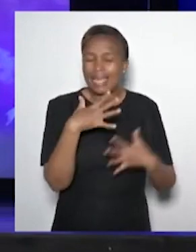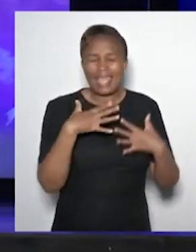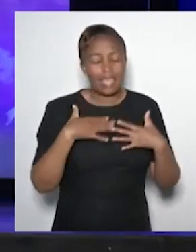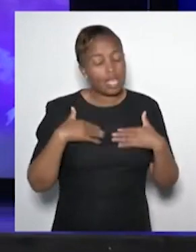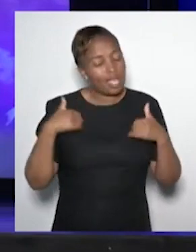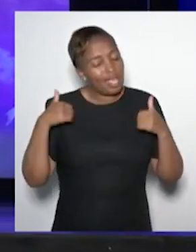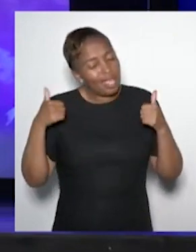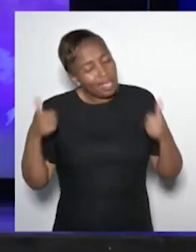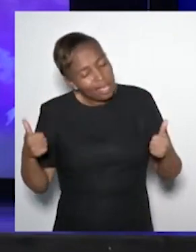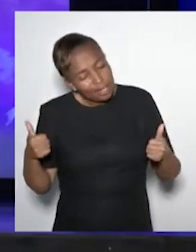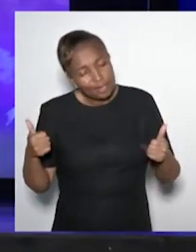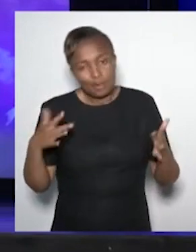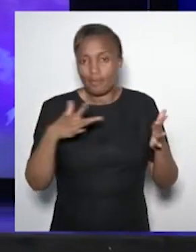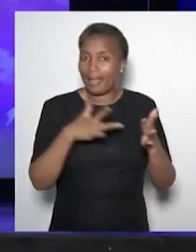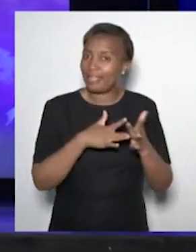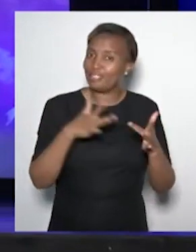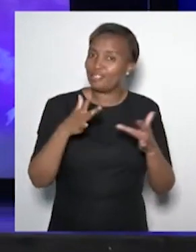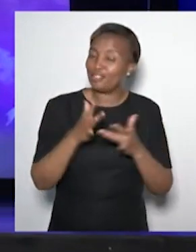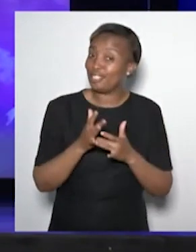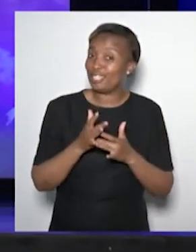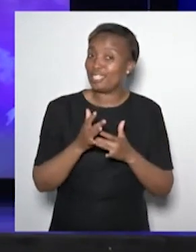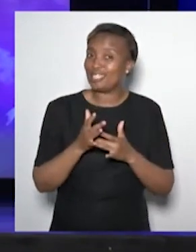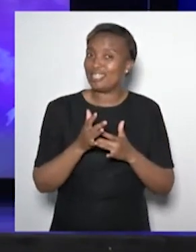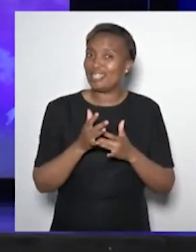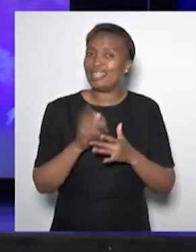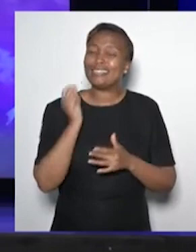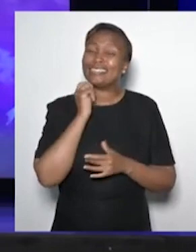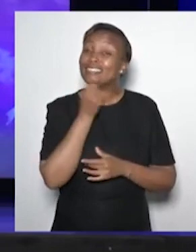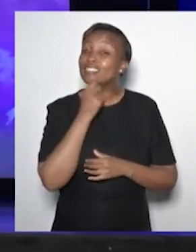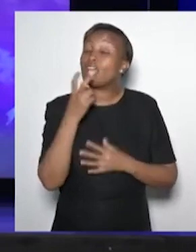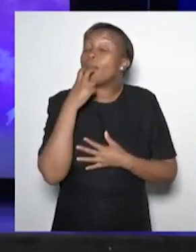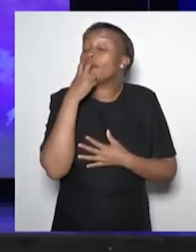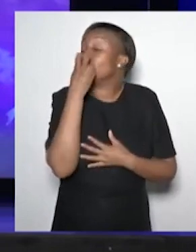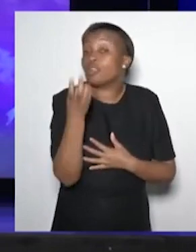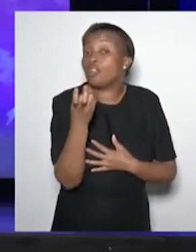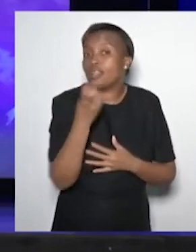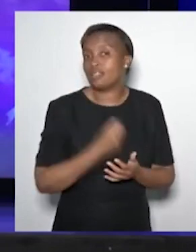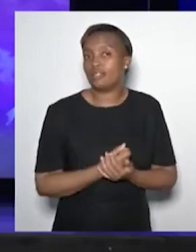healed by Jesus? Let us all say miraculously.